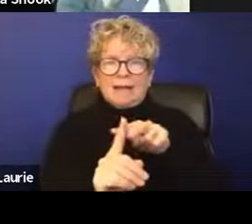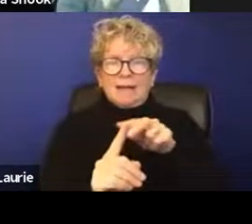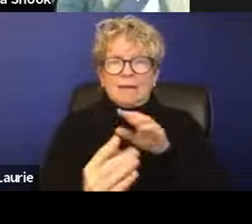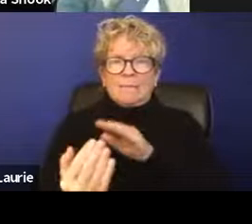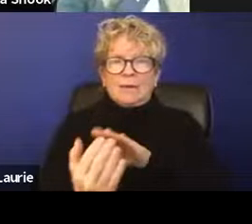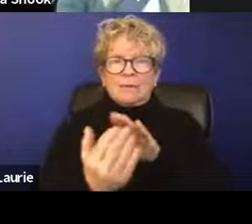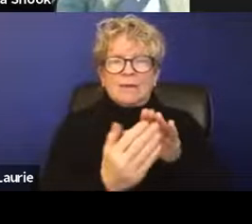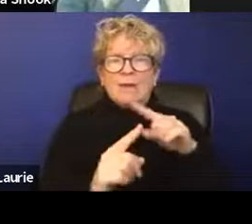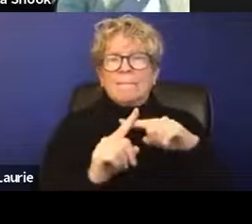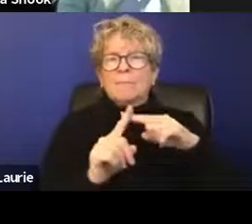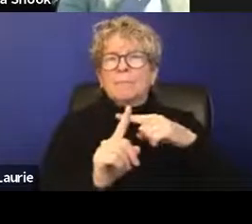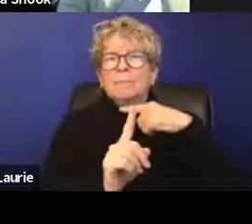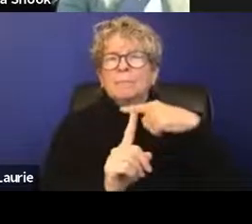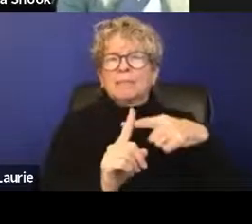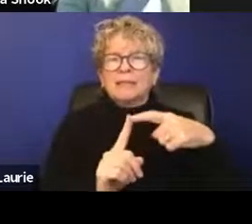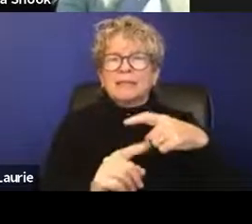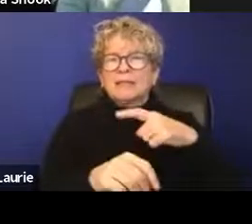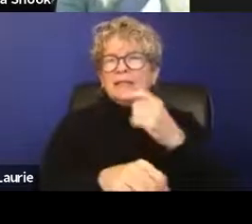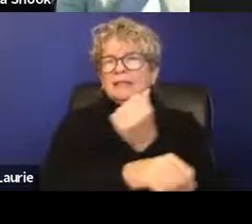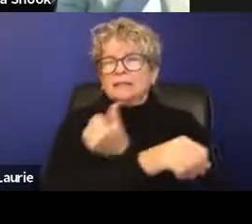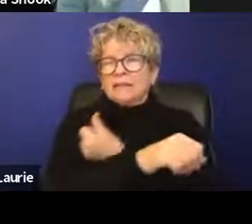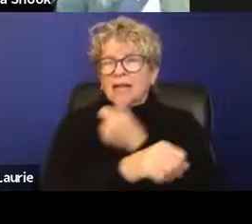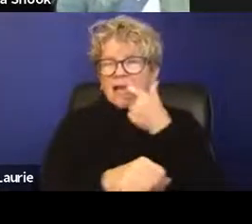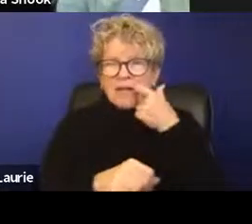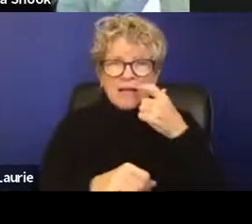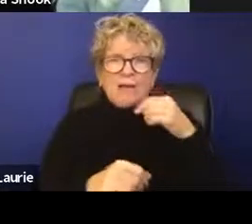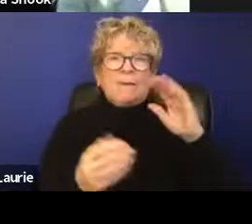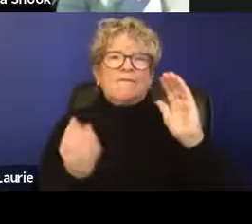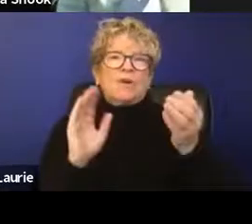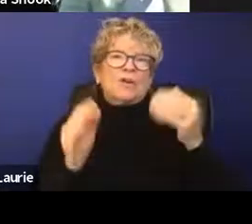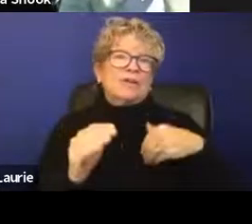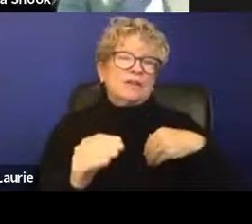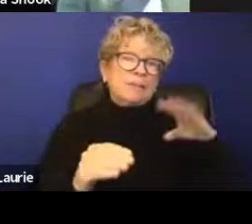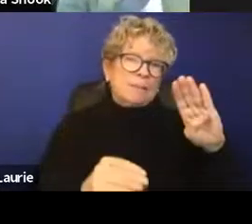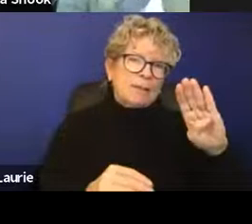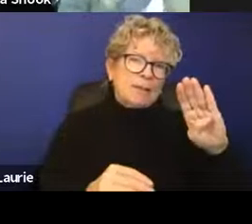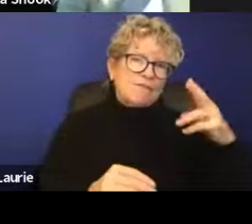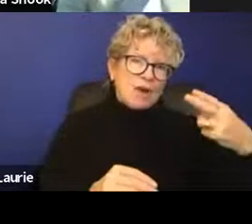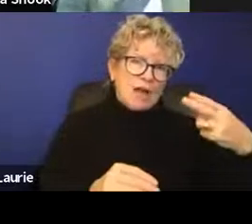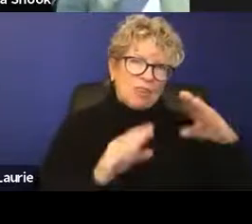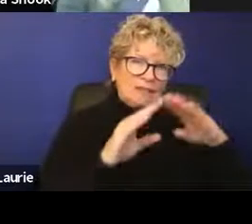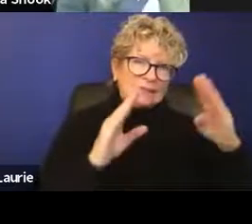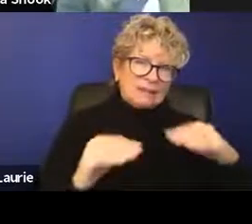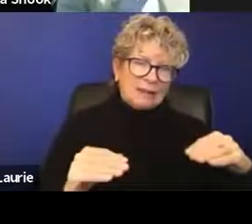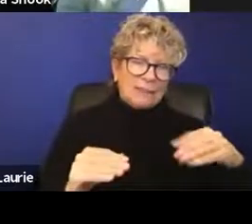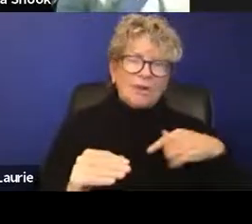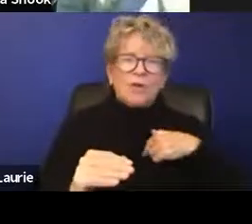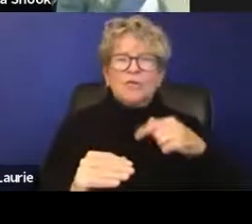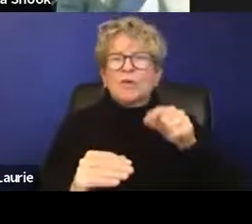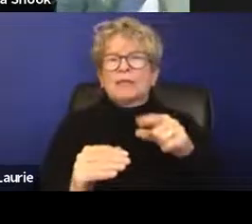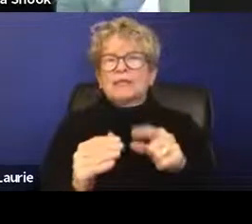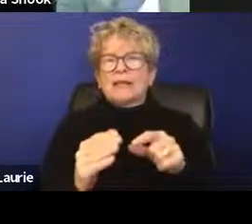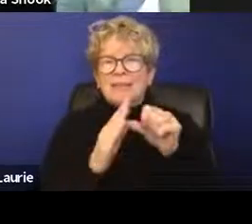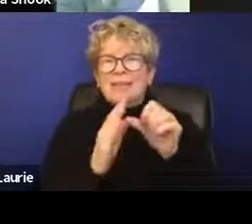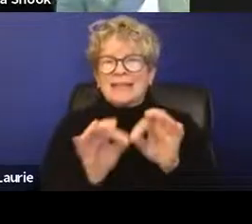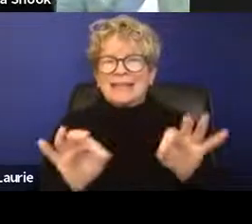the substance use disorder system versus the behavioral health system. So those were some key points that came out in the main room. If you